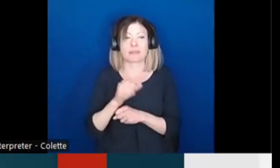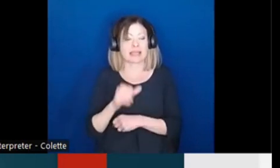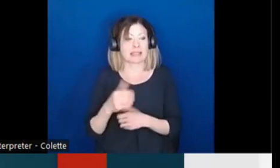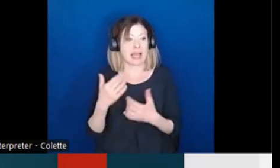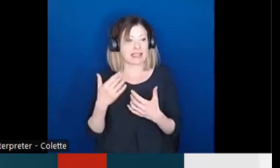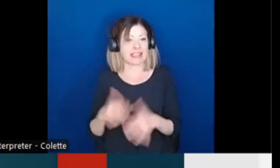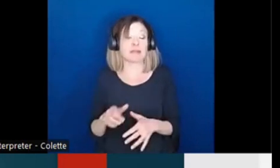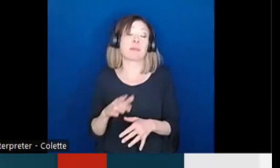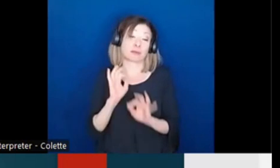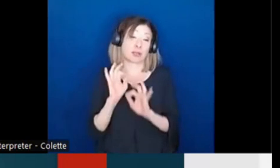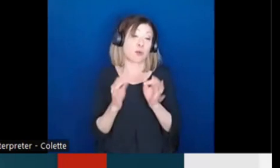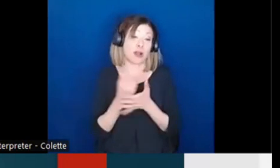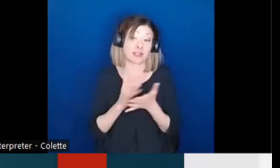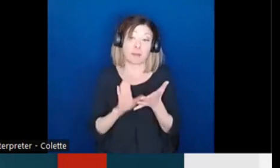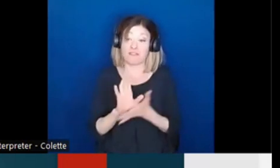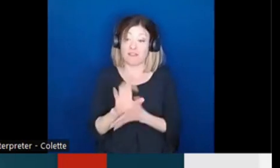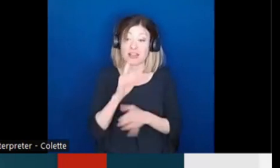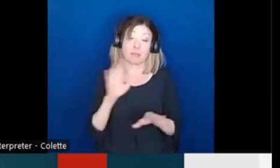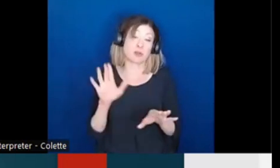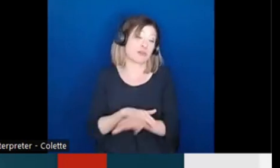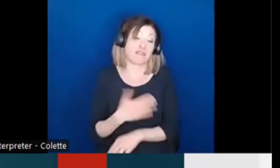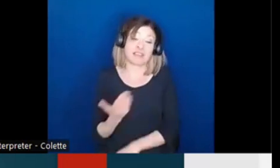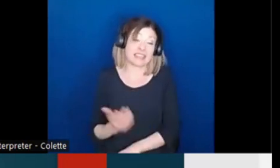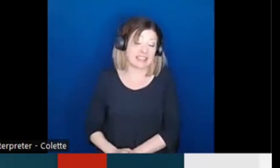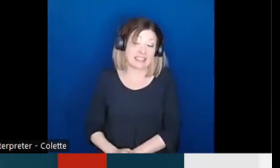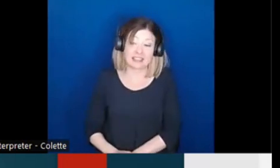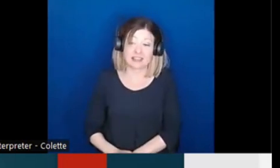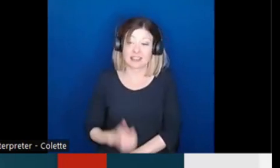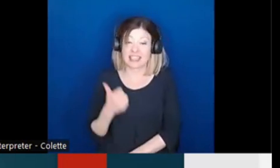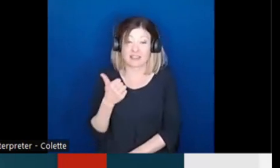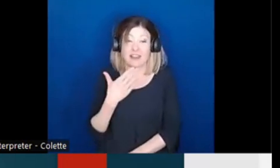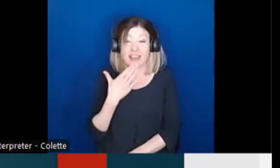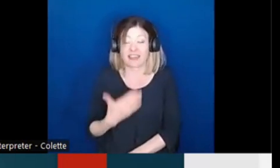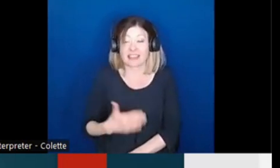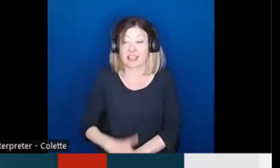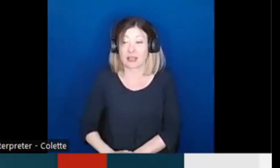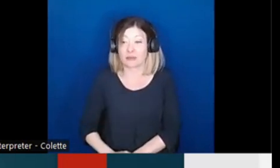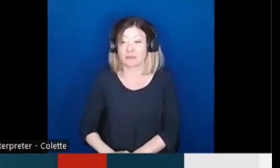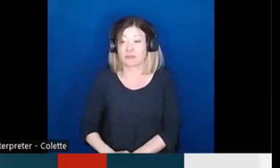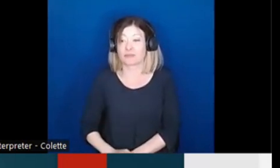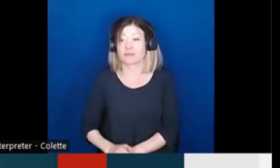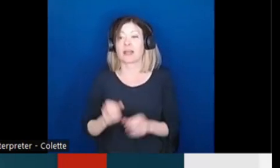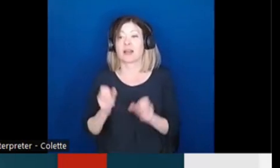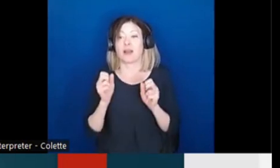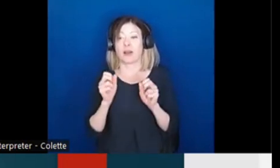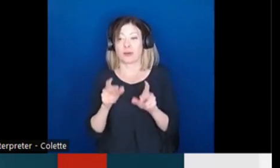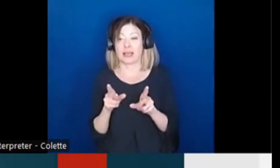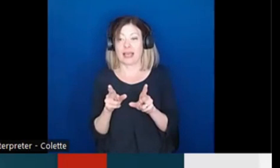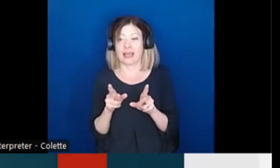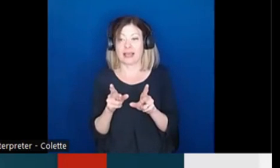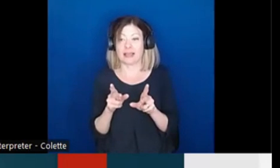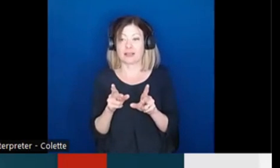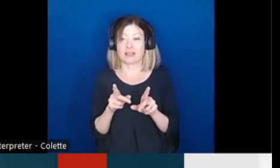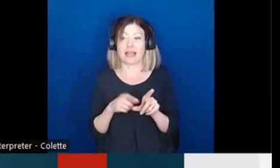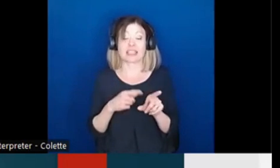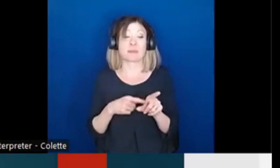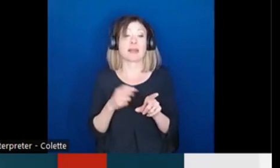funding as well, which has just been covered. So that's fine. Thank you. Okay. No